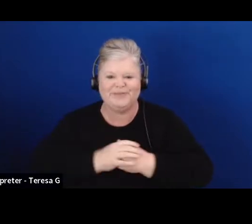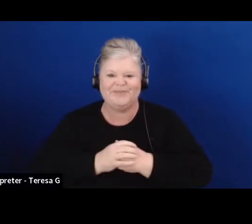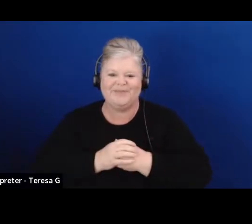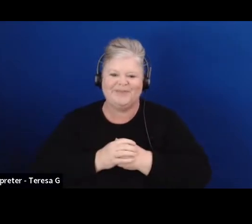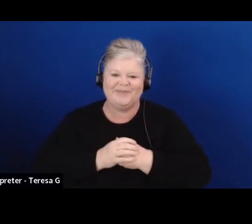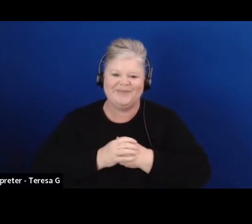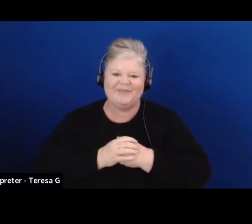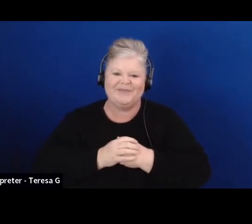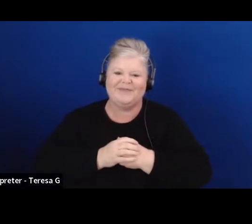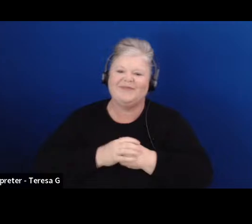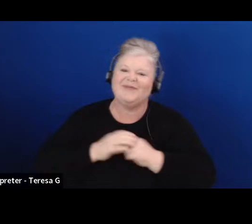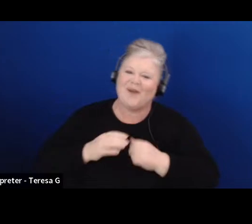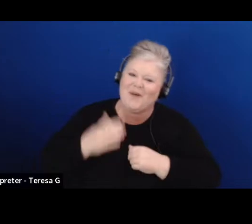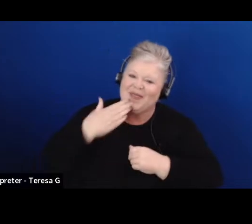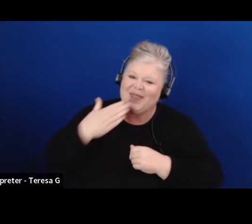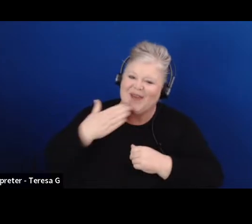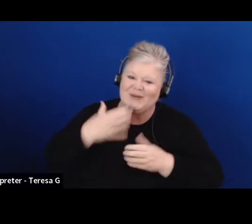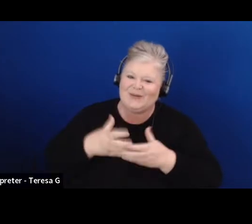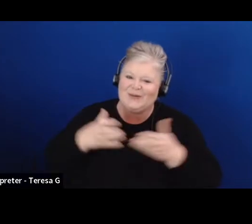Thank you very much, Liz.